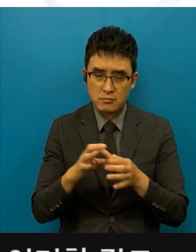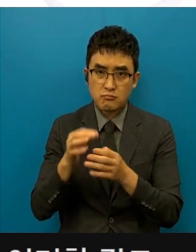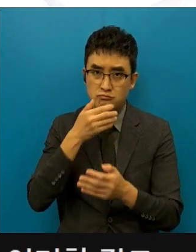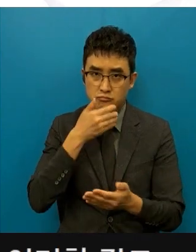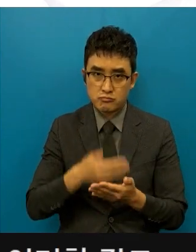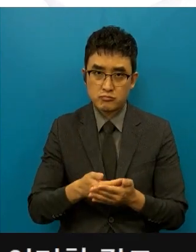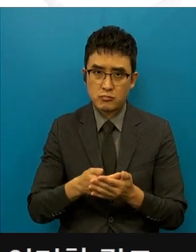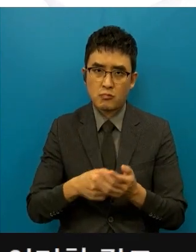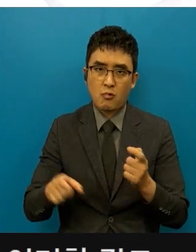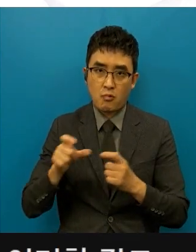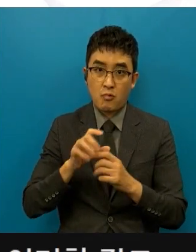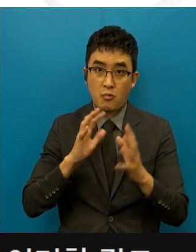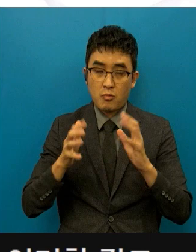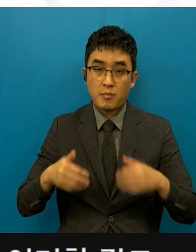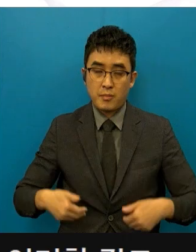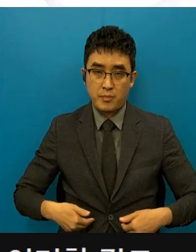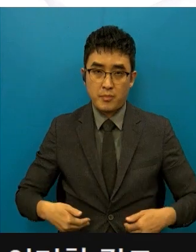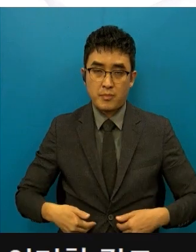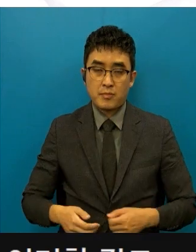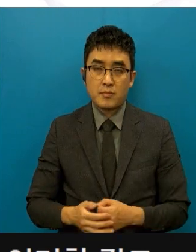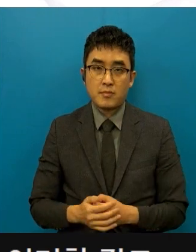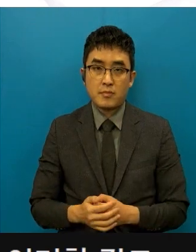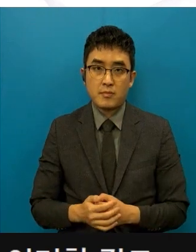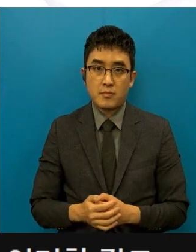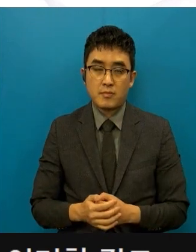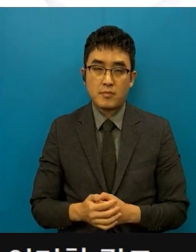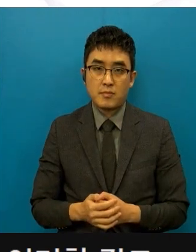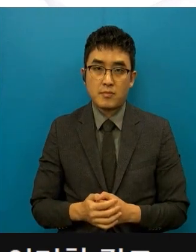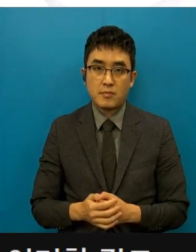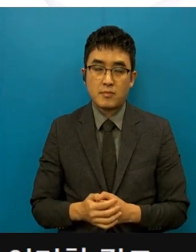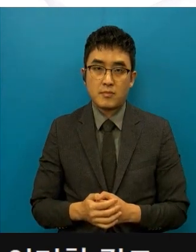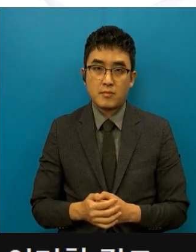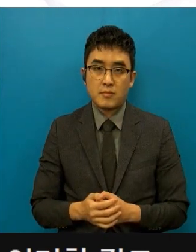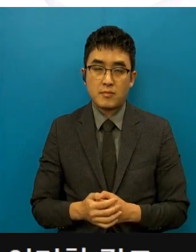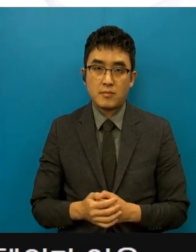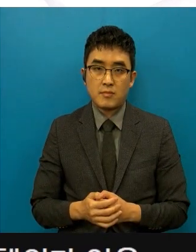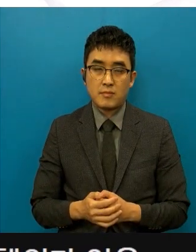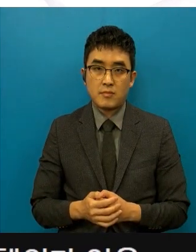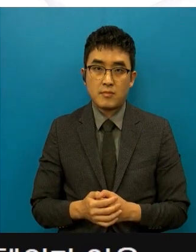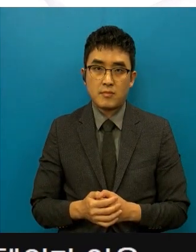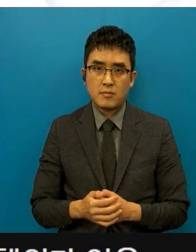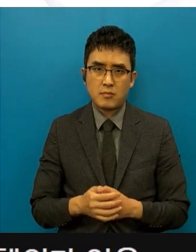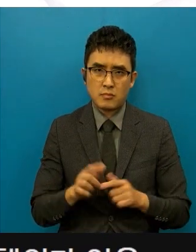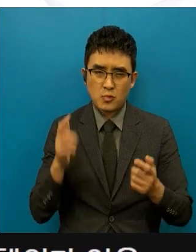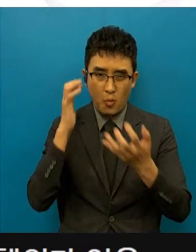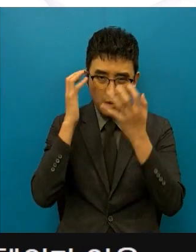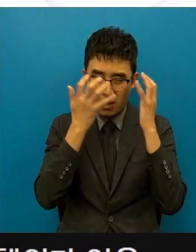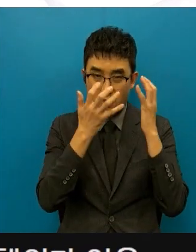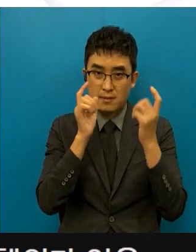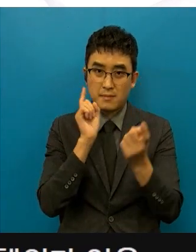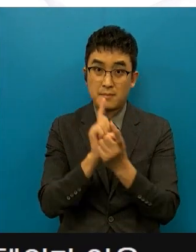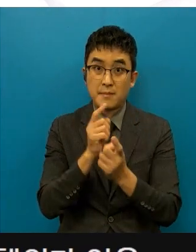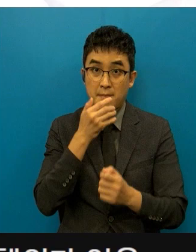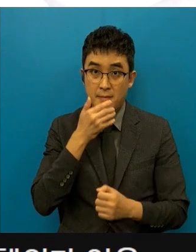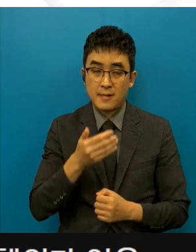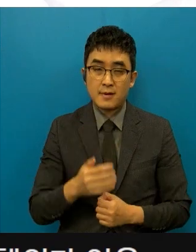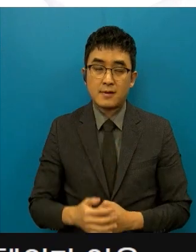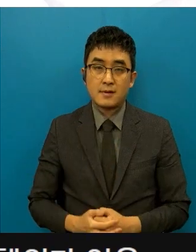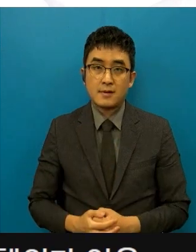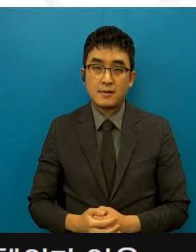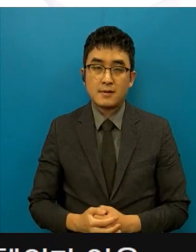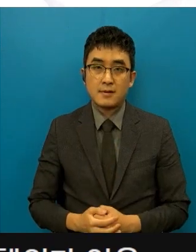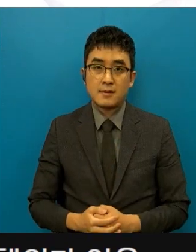a healthy and fruitful debate without any confusion, it is highly important to differentiate. I can give one